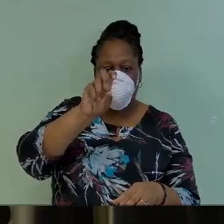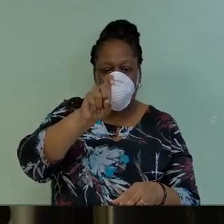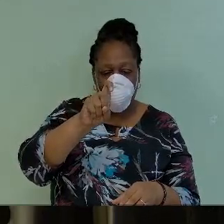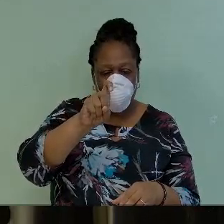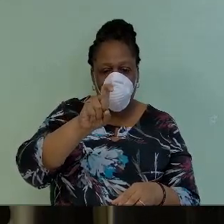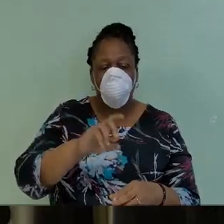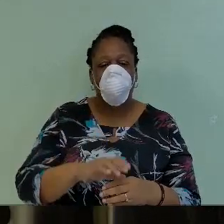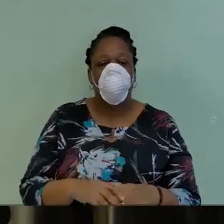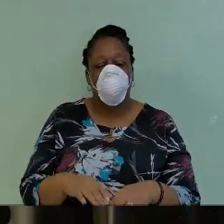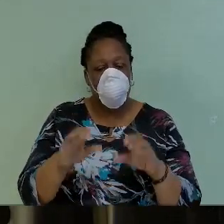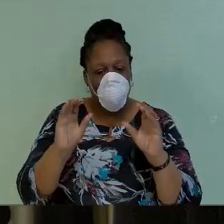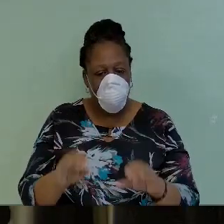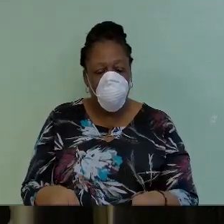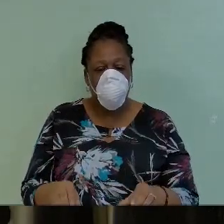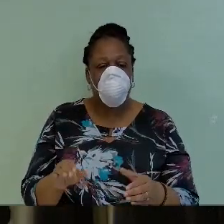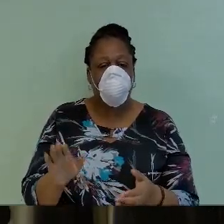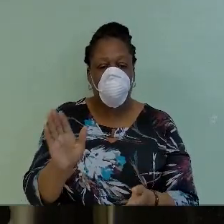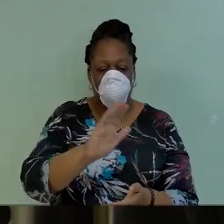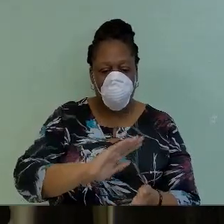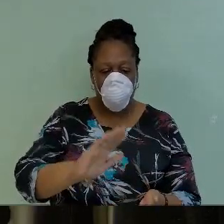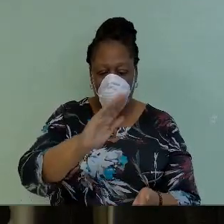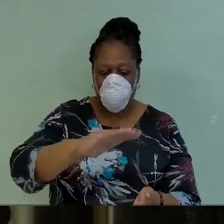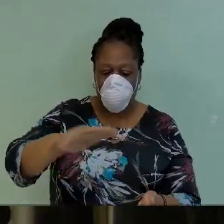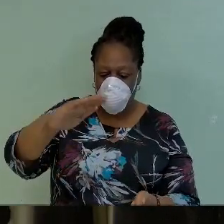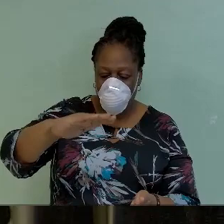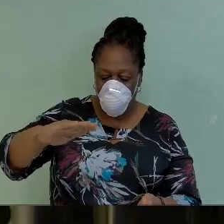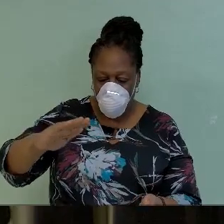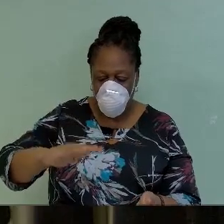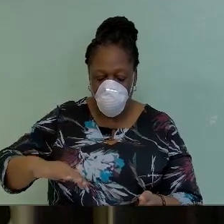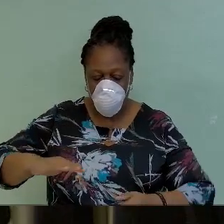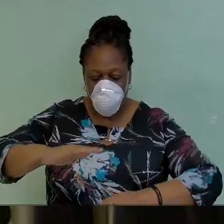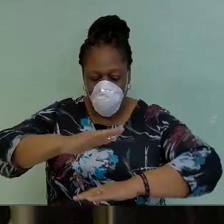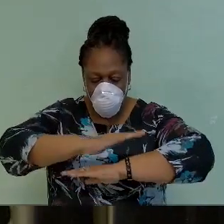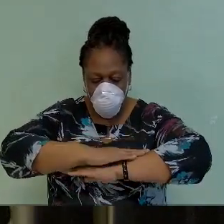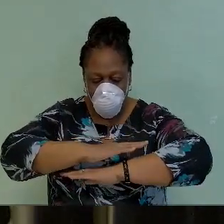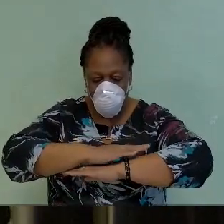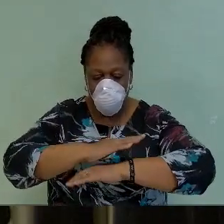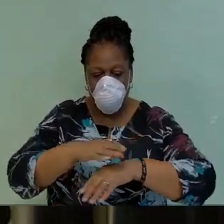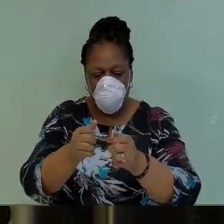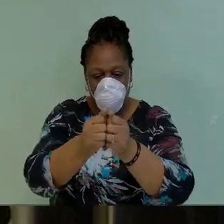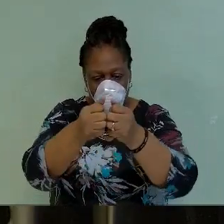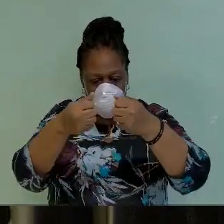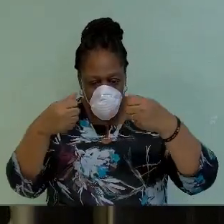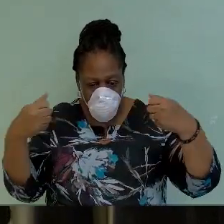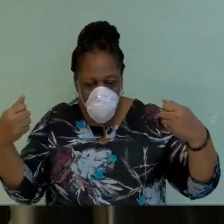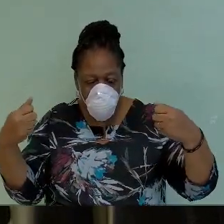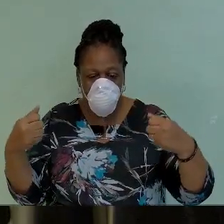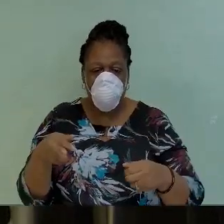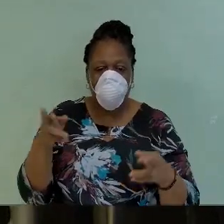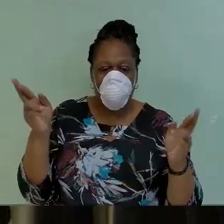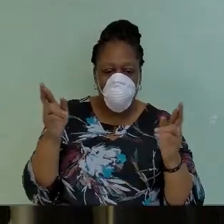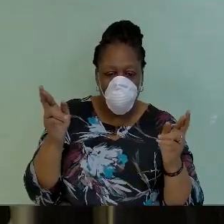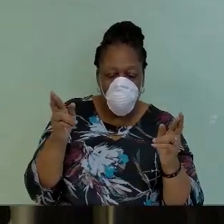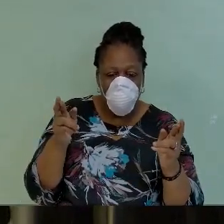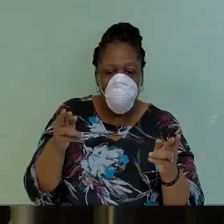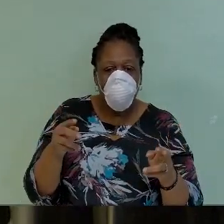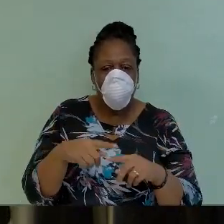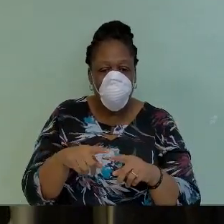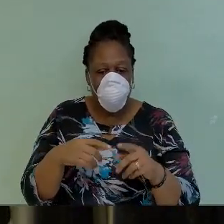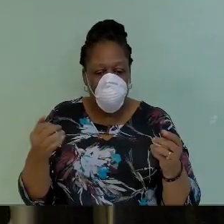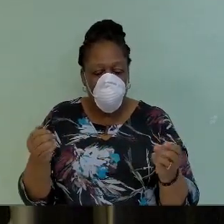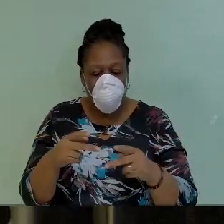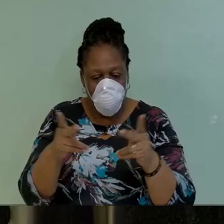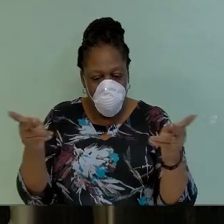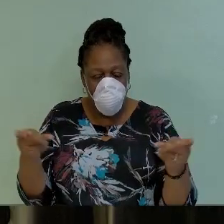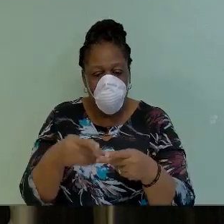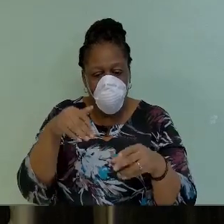and faucets and a lot of the handles and all of that. It can become very expensive. We're indoors now, I